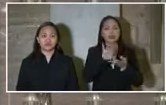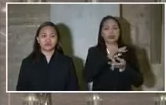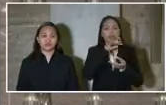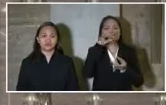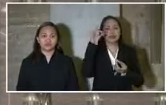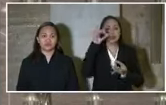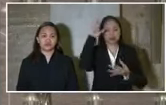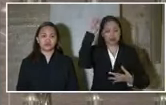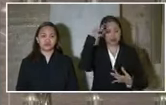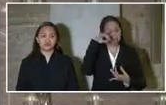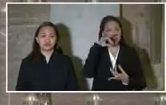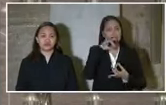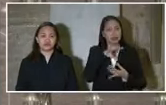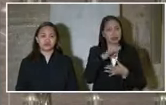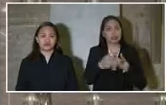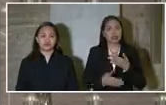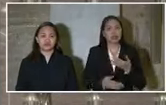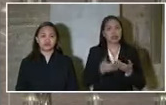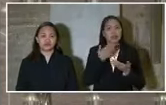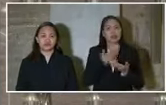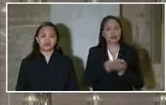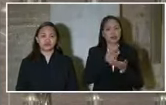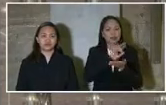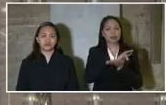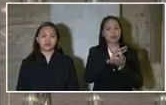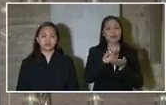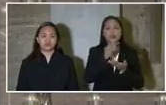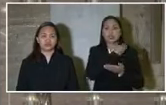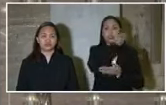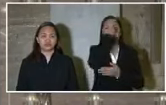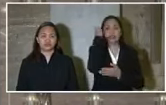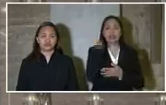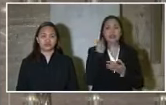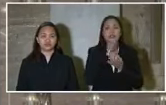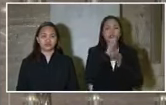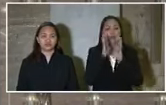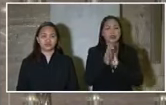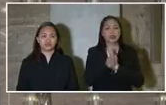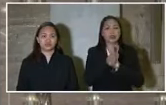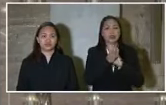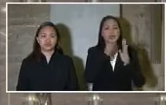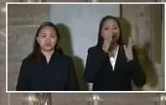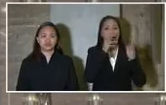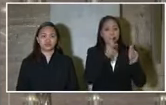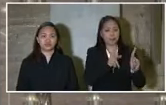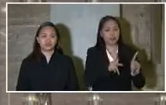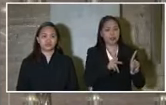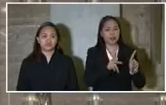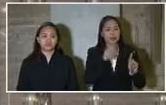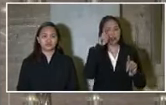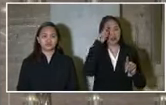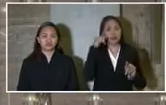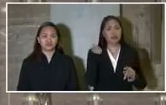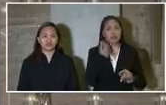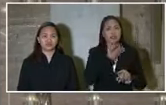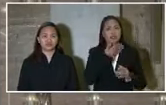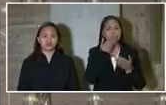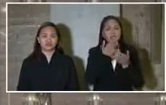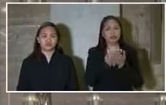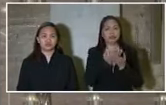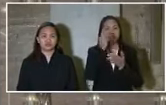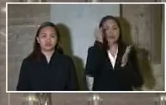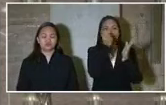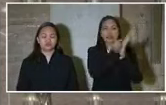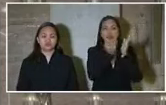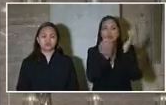was incarnate of the Virgin Mary and became man. For our sake, he was crucified